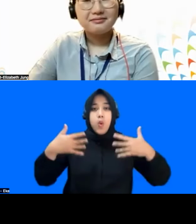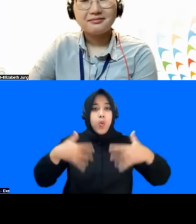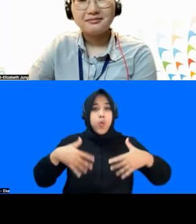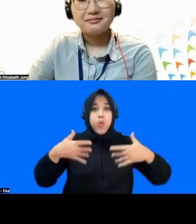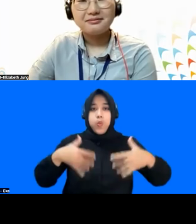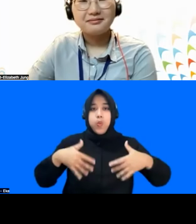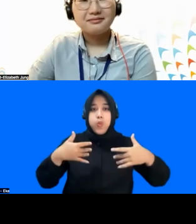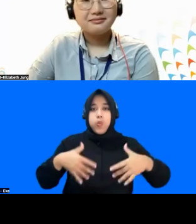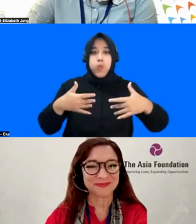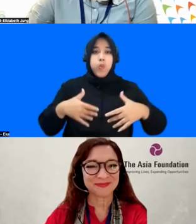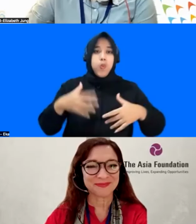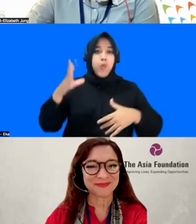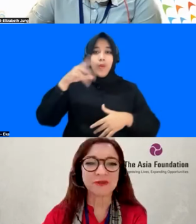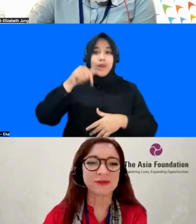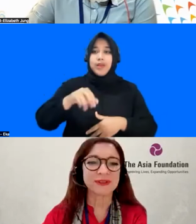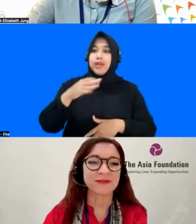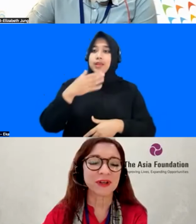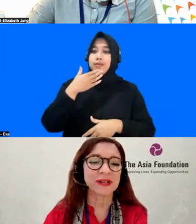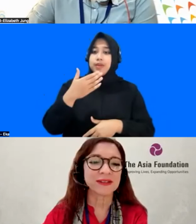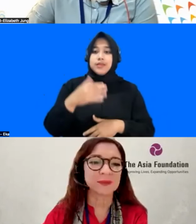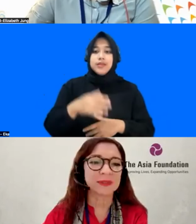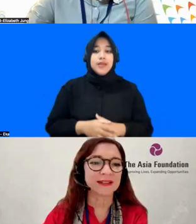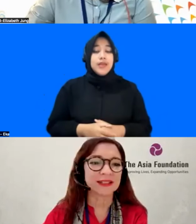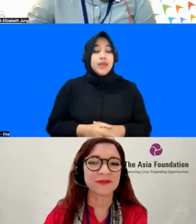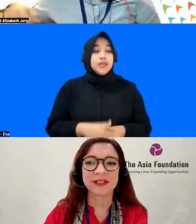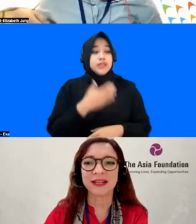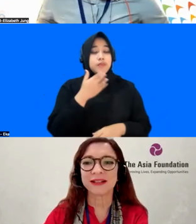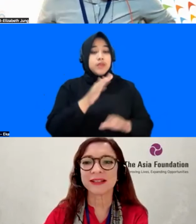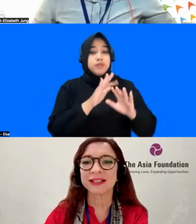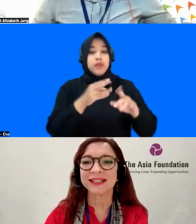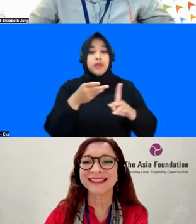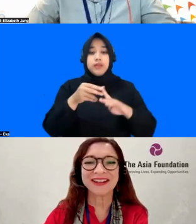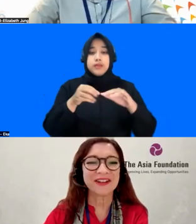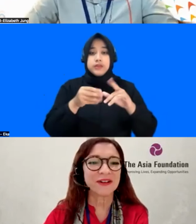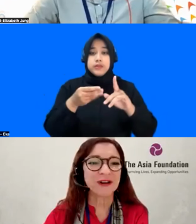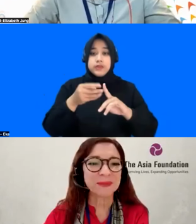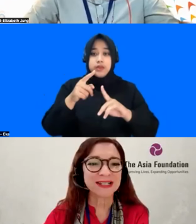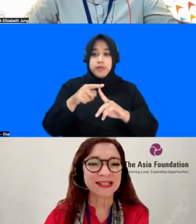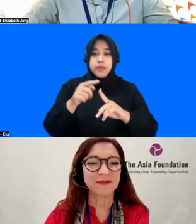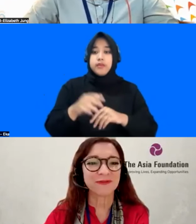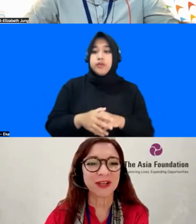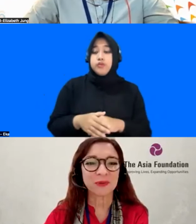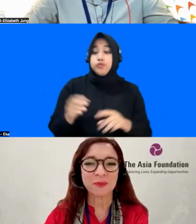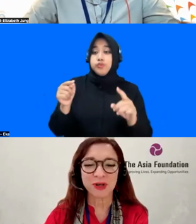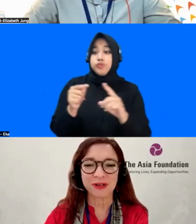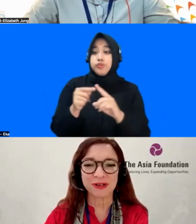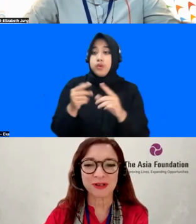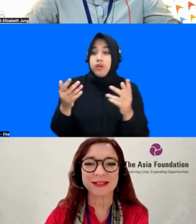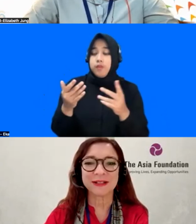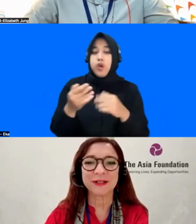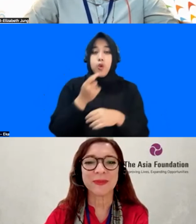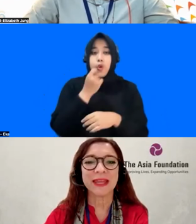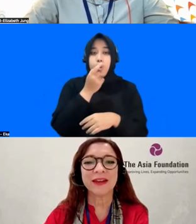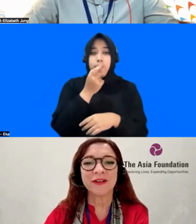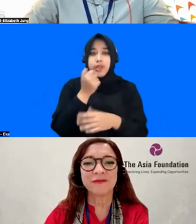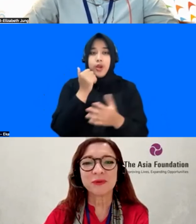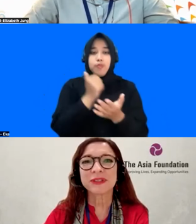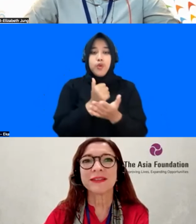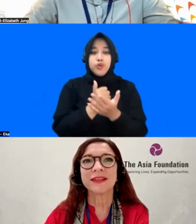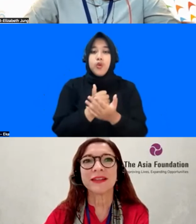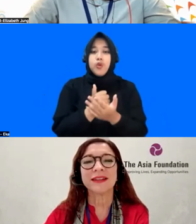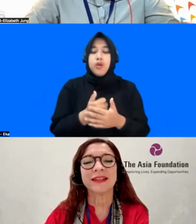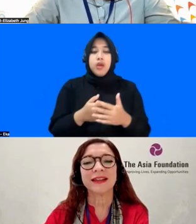Thank you so much, Elizabeth, for those very substantive and excellent comments, final remarks.